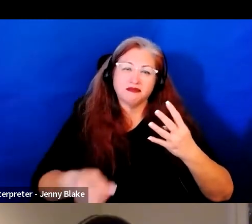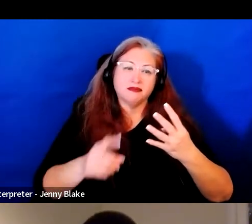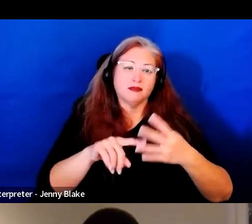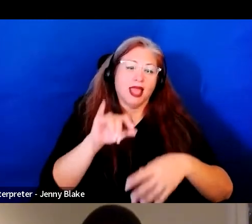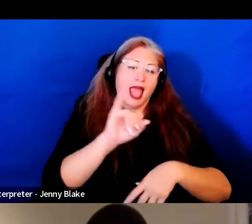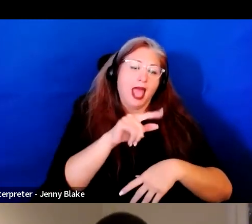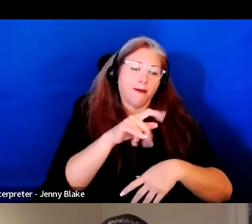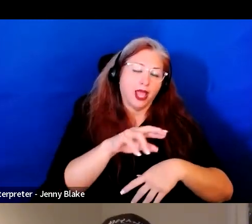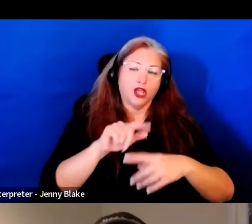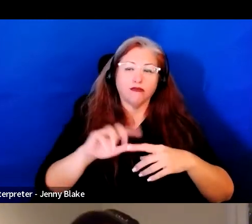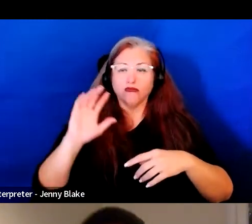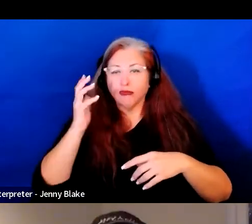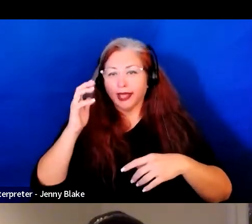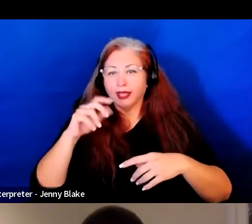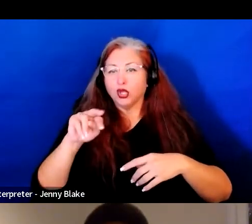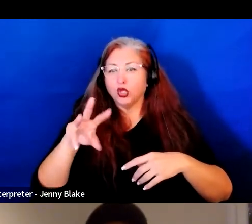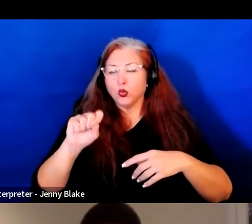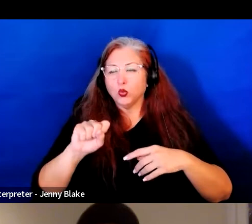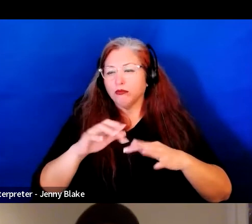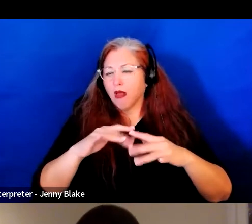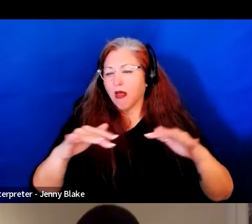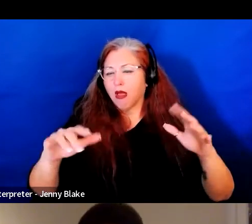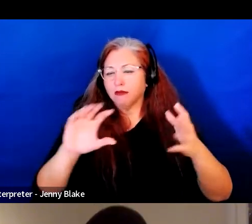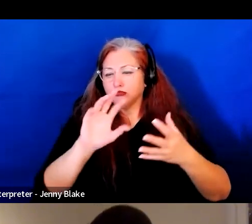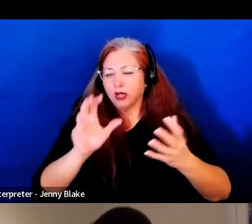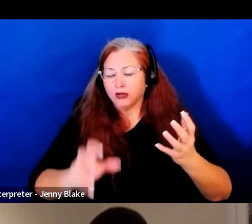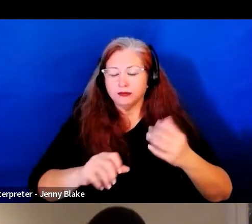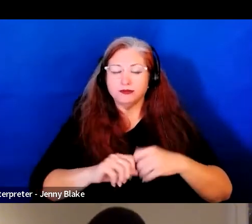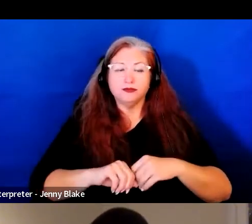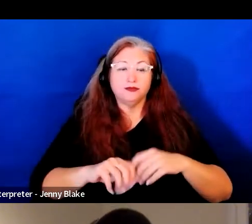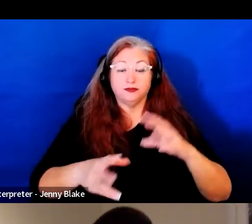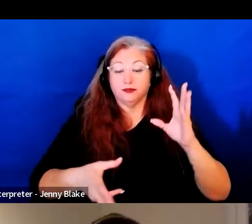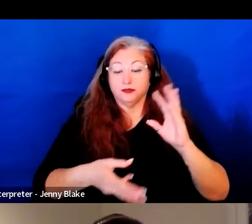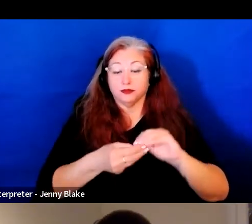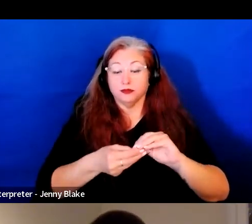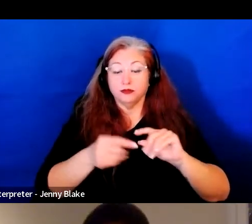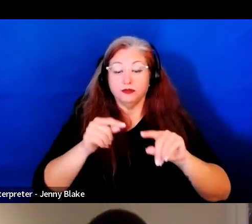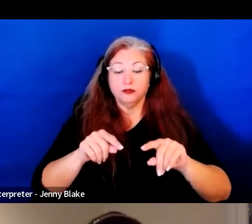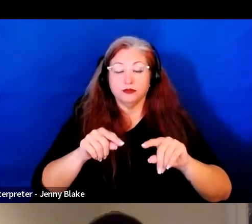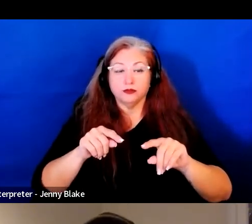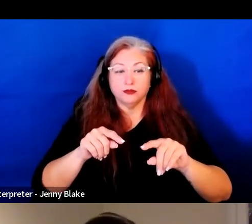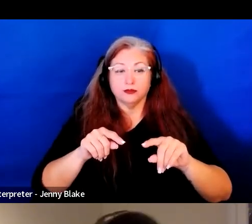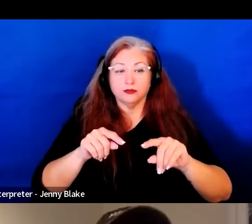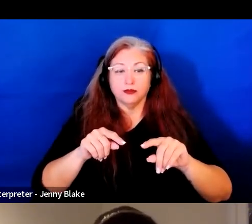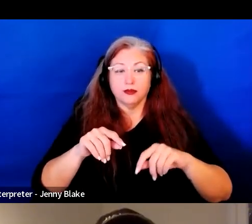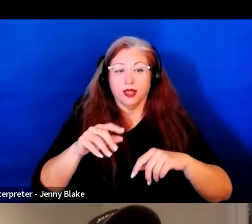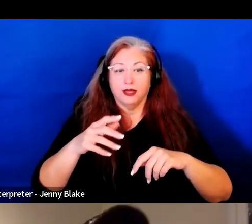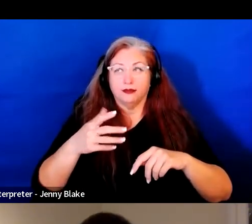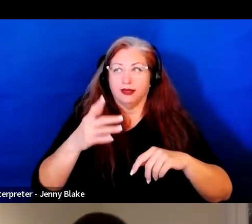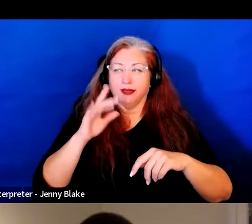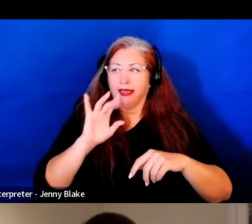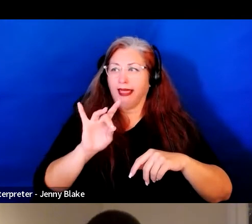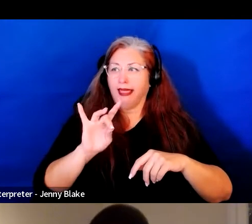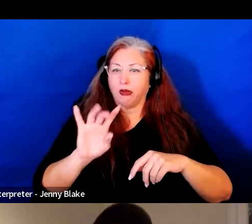got all the radio channels, and you've got news and all of that stuff. All of these kind of, in aggregate, that's like